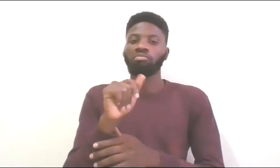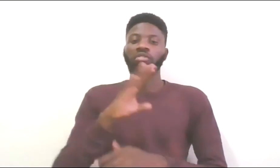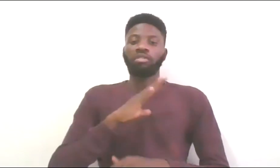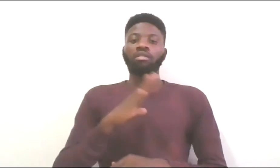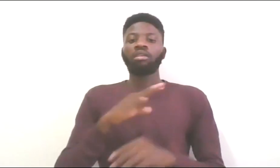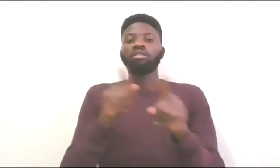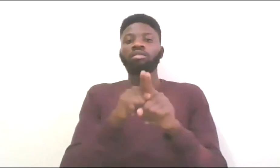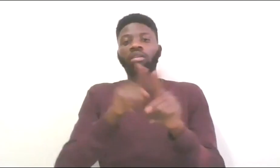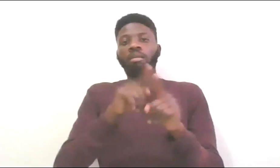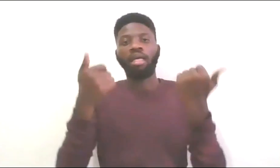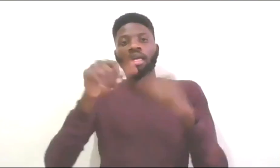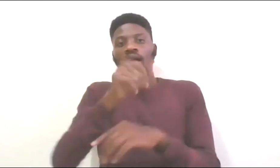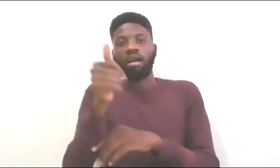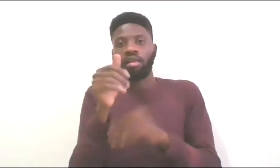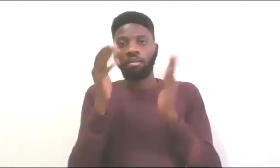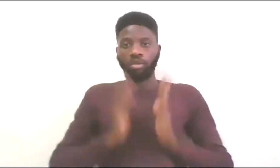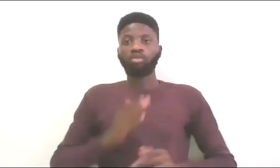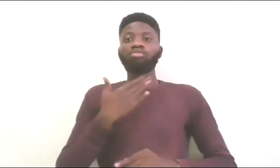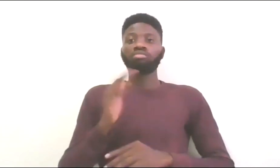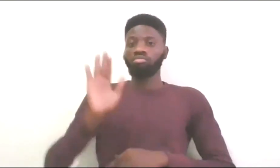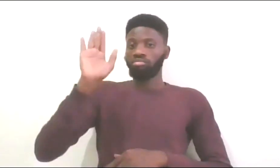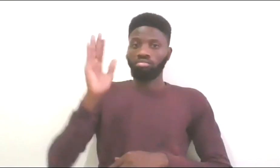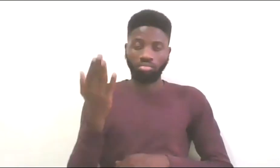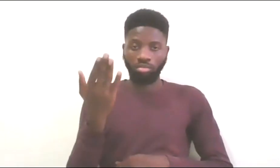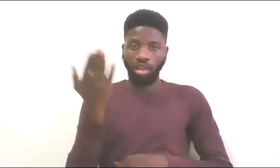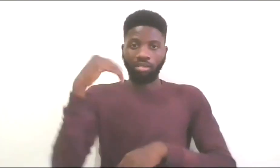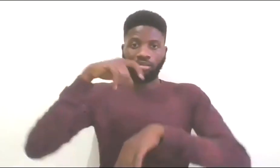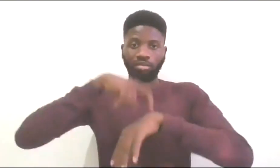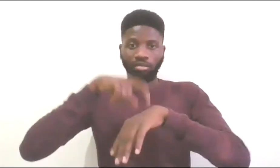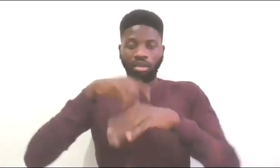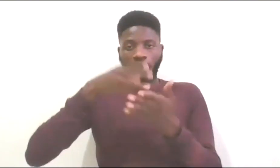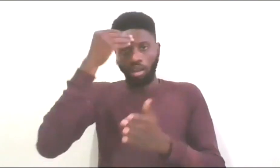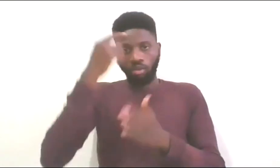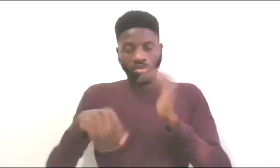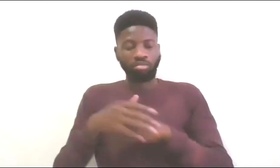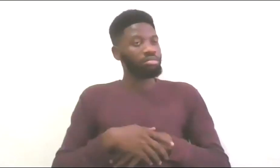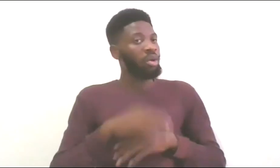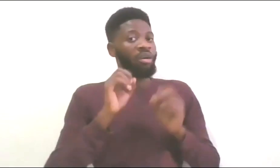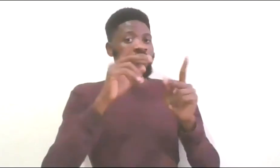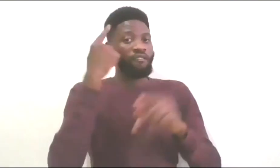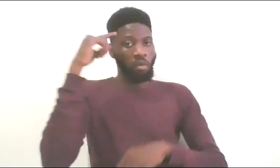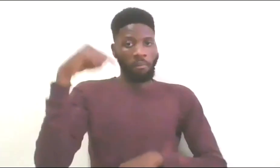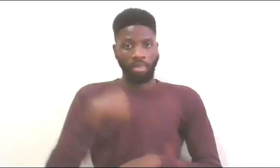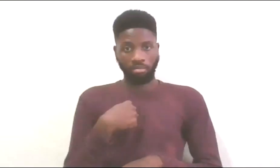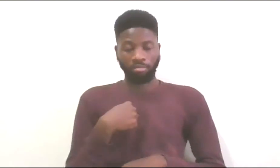Anyone else wants to go on what they learned last session? Okay, for me,